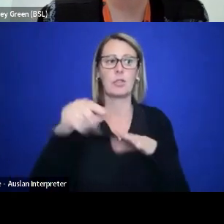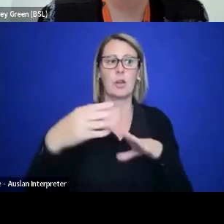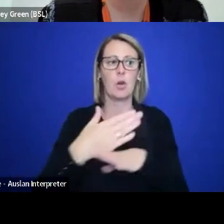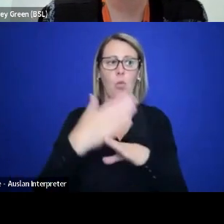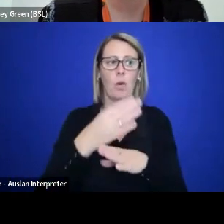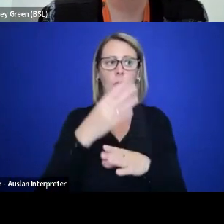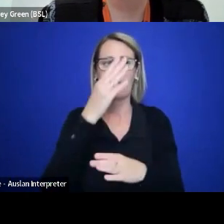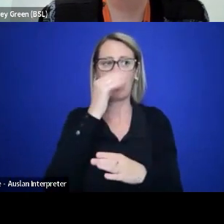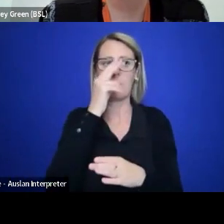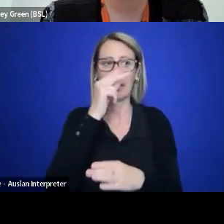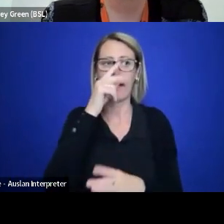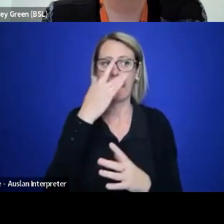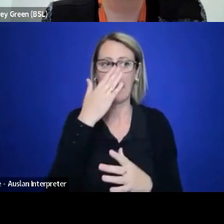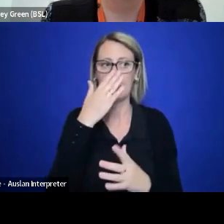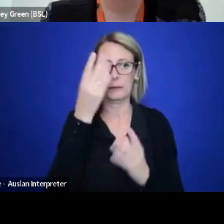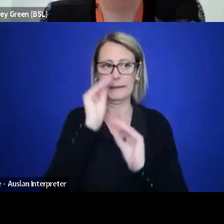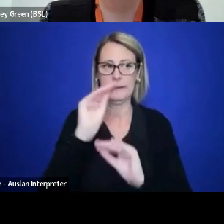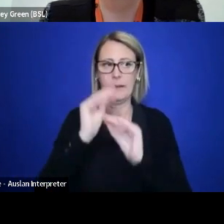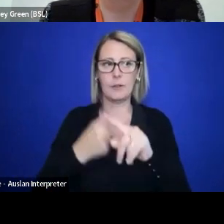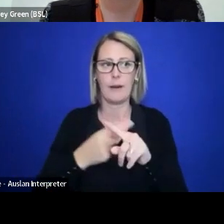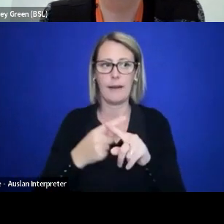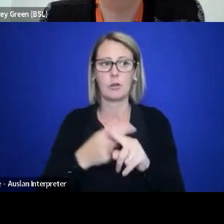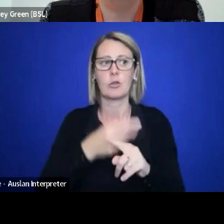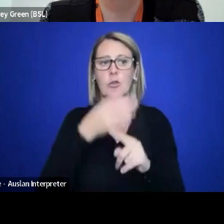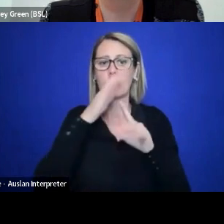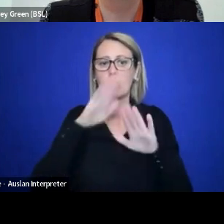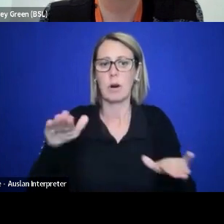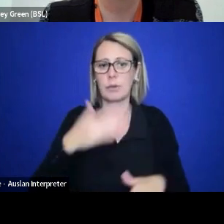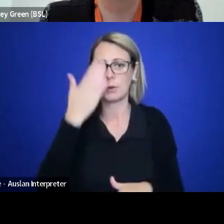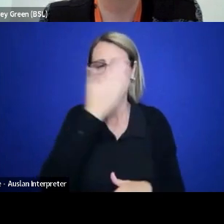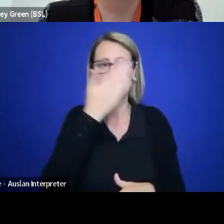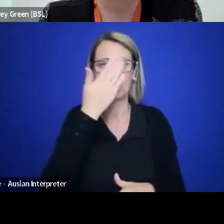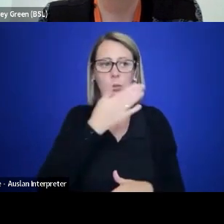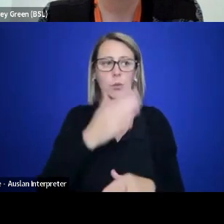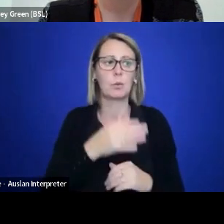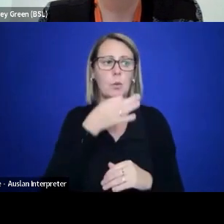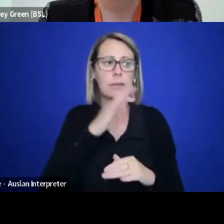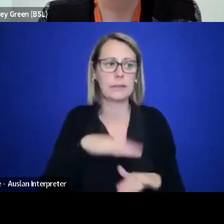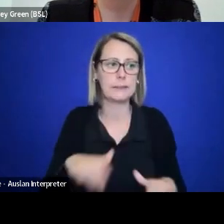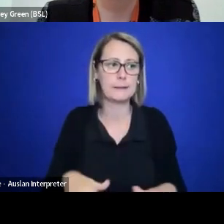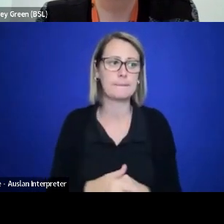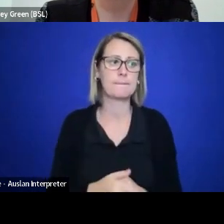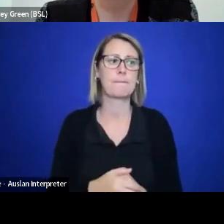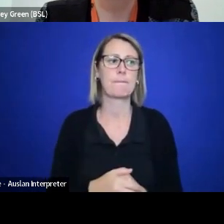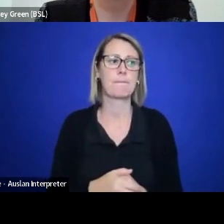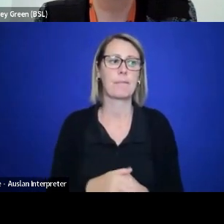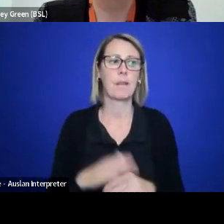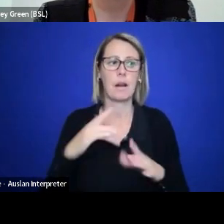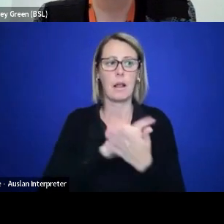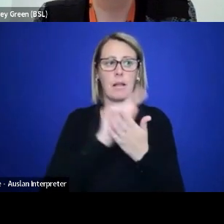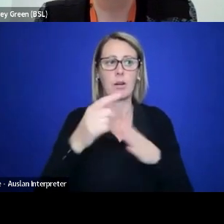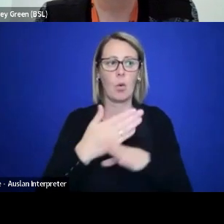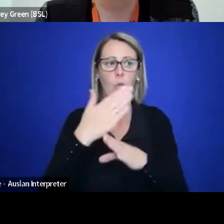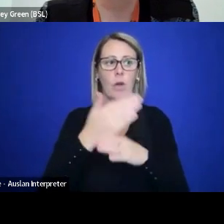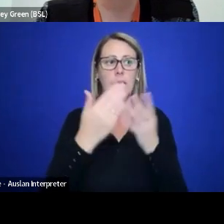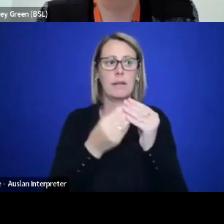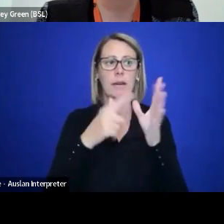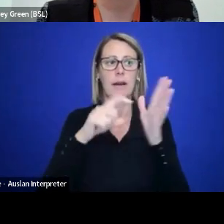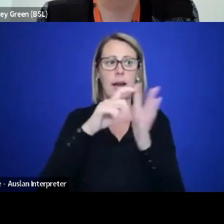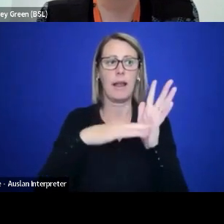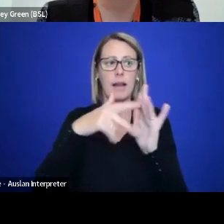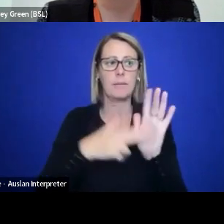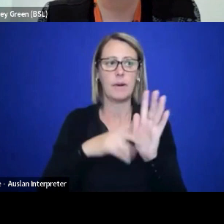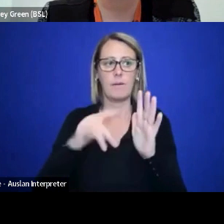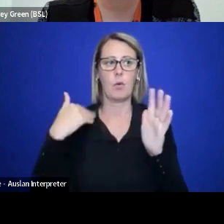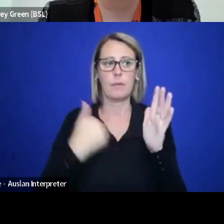from a young age, teaching English to primary school age students and later working in administration at the